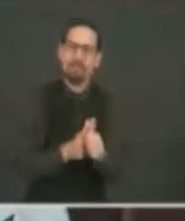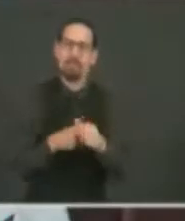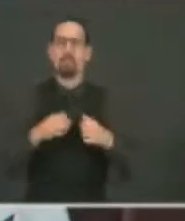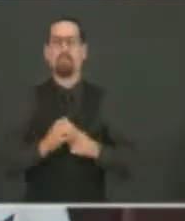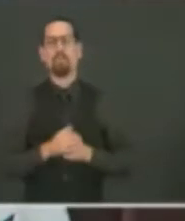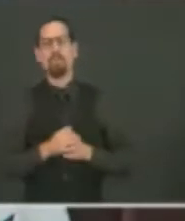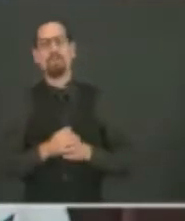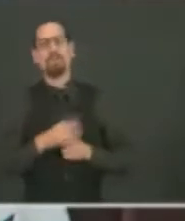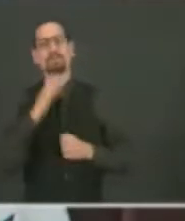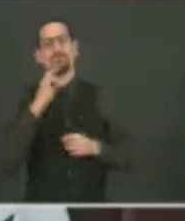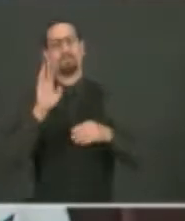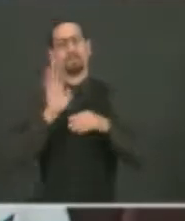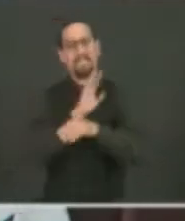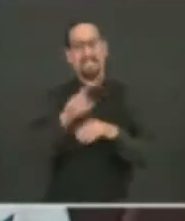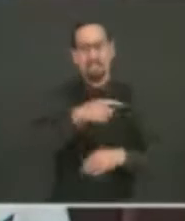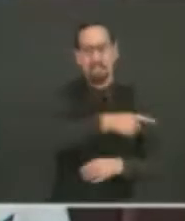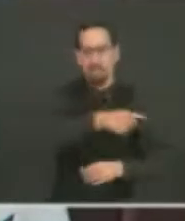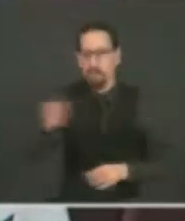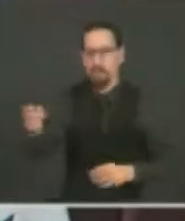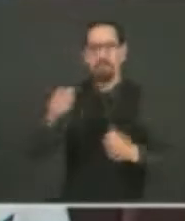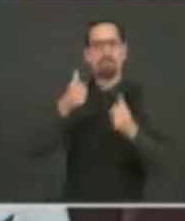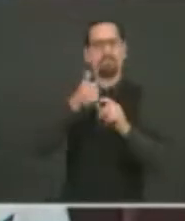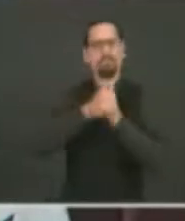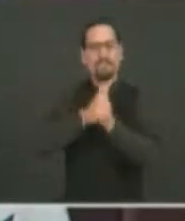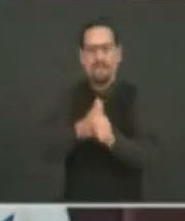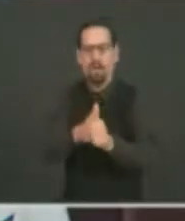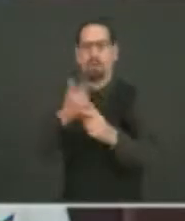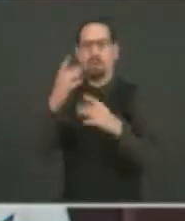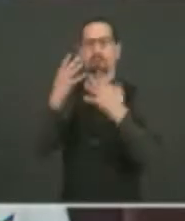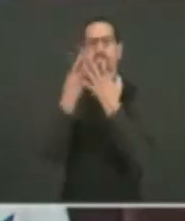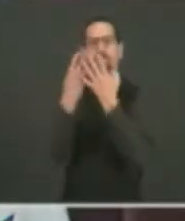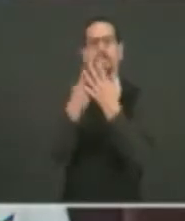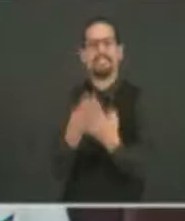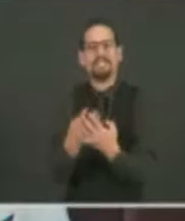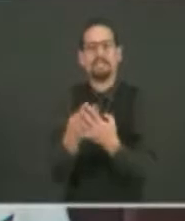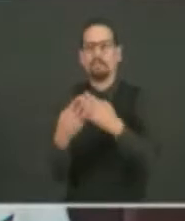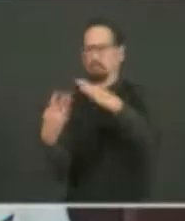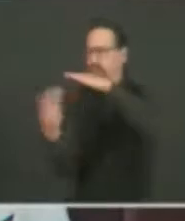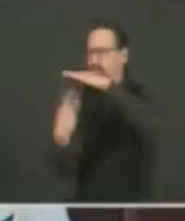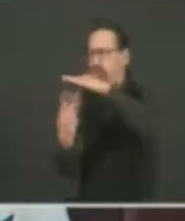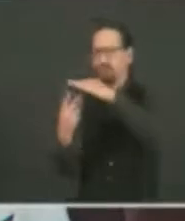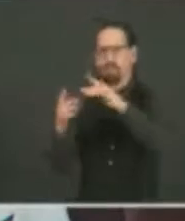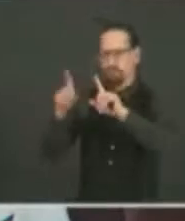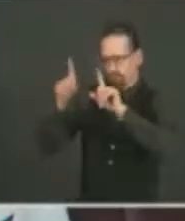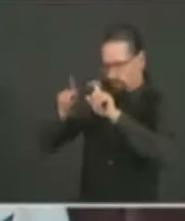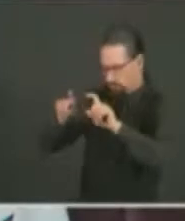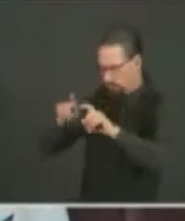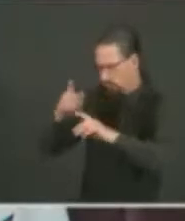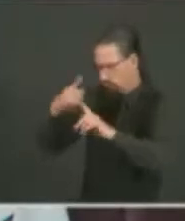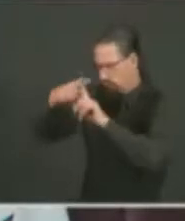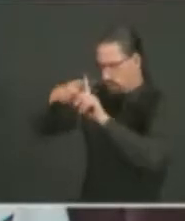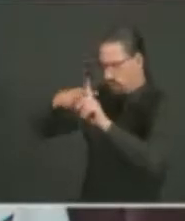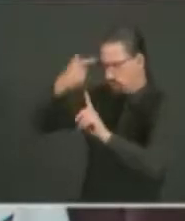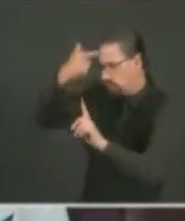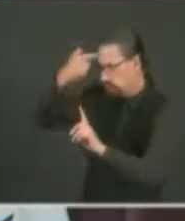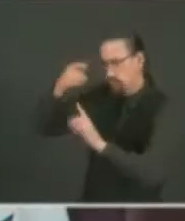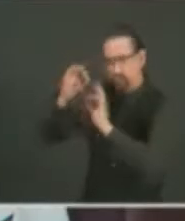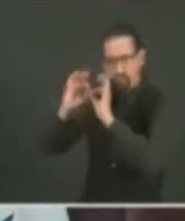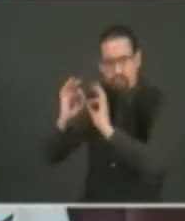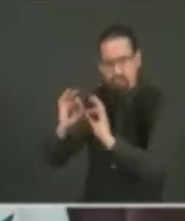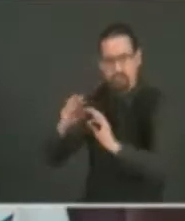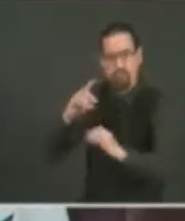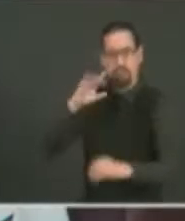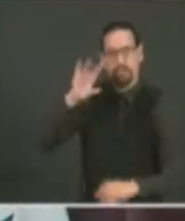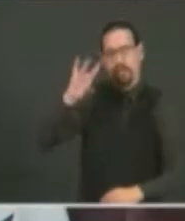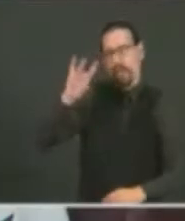health screenings of staff and customers. That's the highest we've ever seen. It's still not good enough. There's actually no excuse to